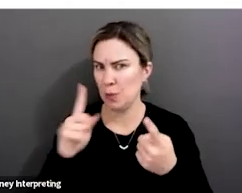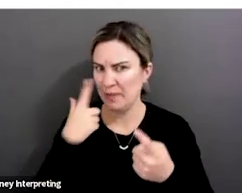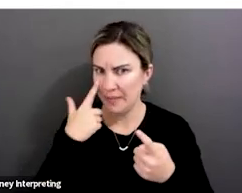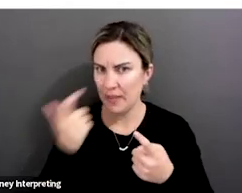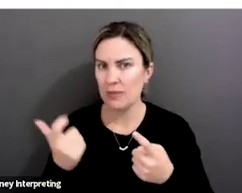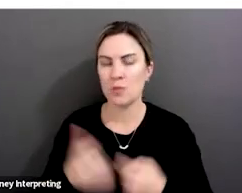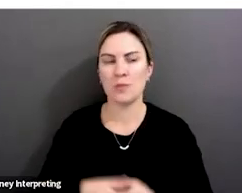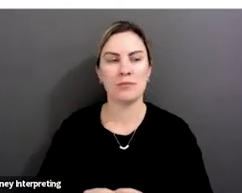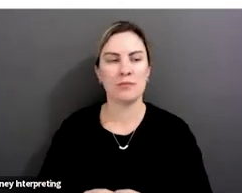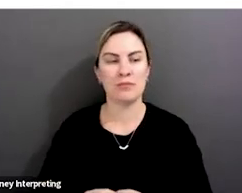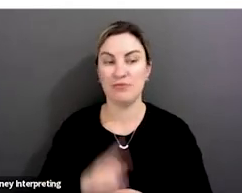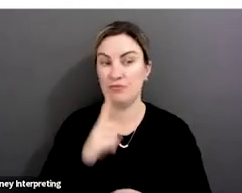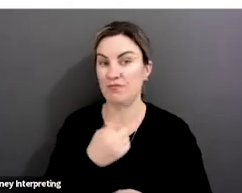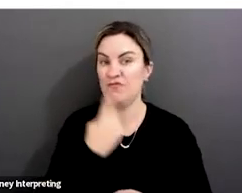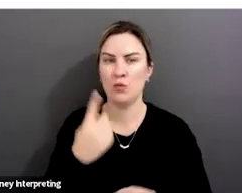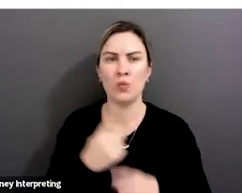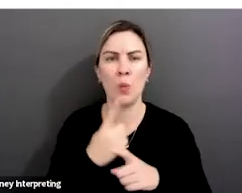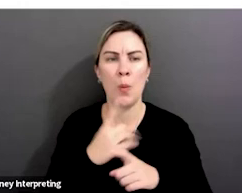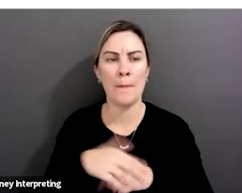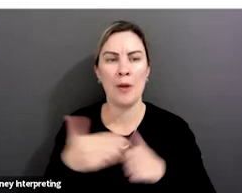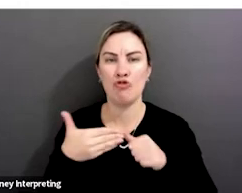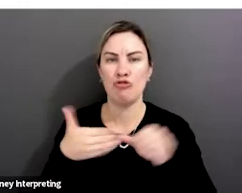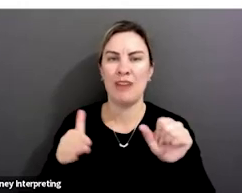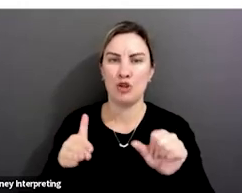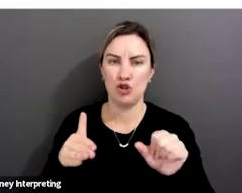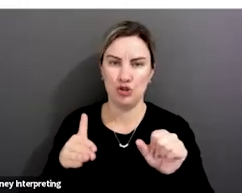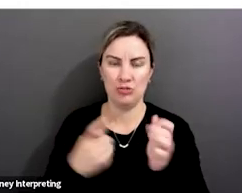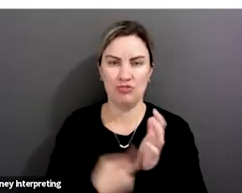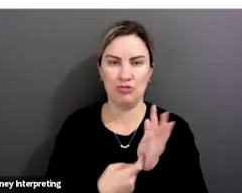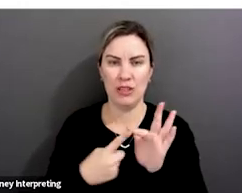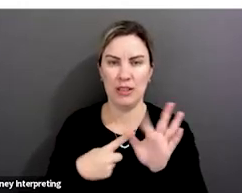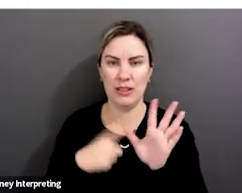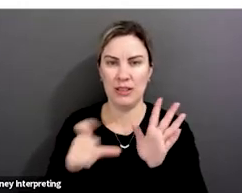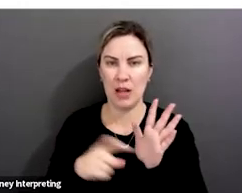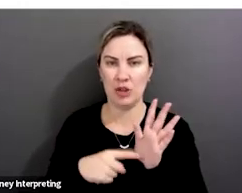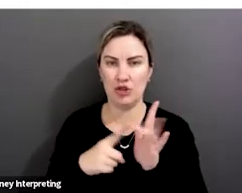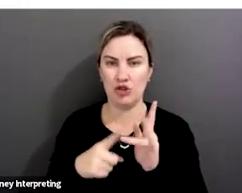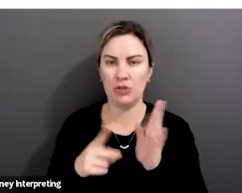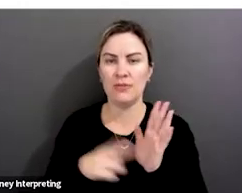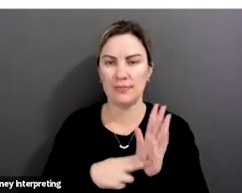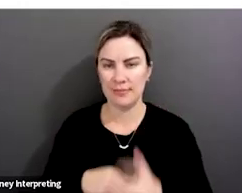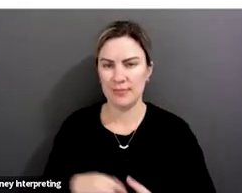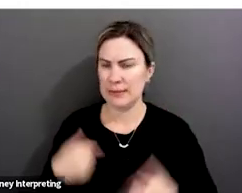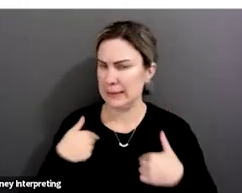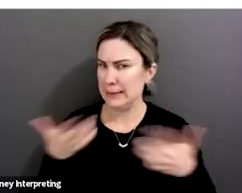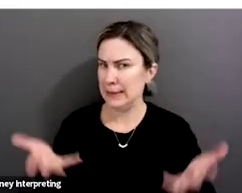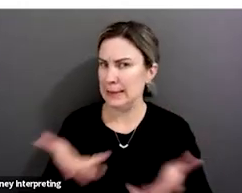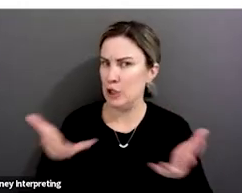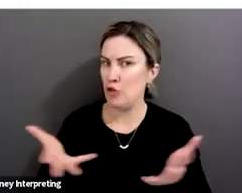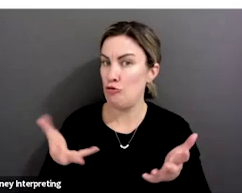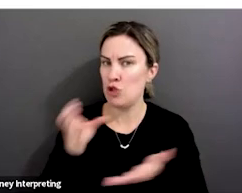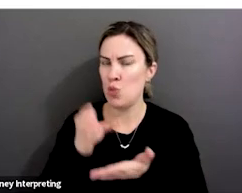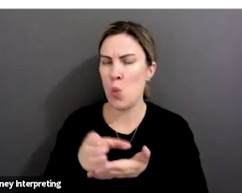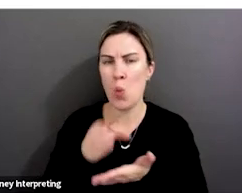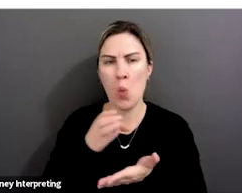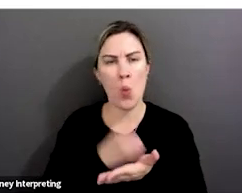now. So that first level being reaction. And as I mentioned, we really encourage and structure the course